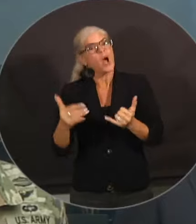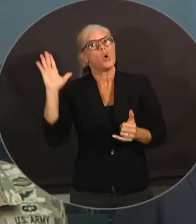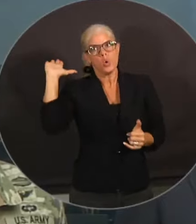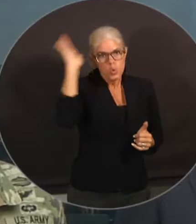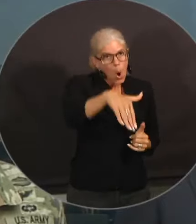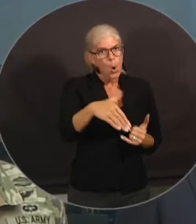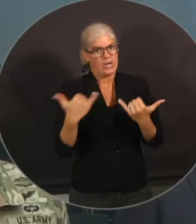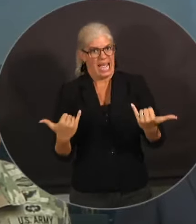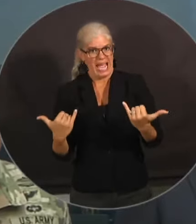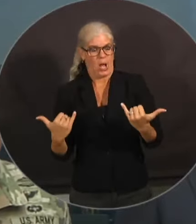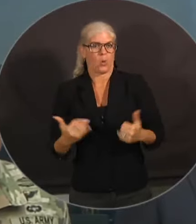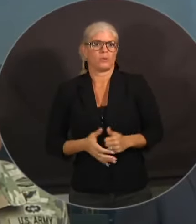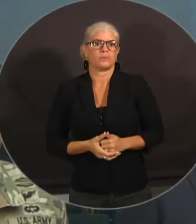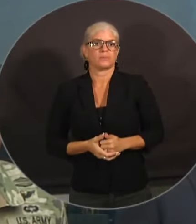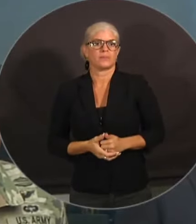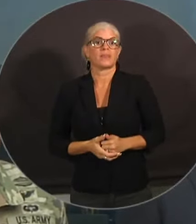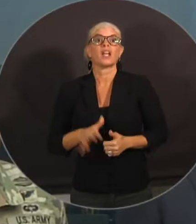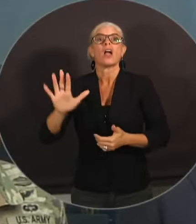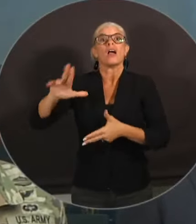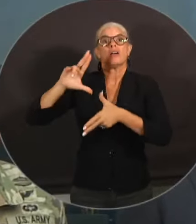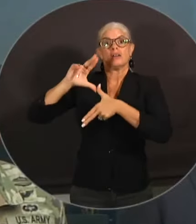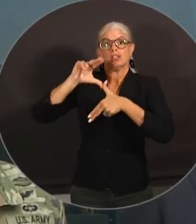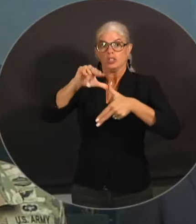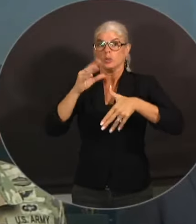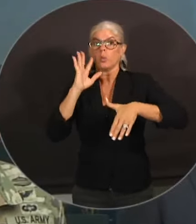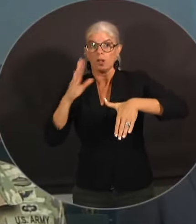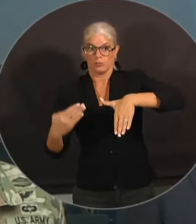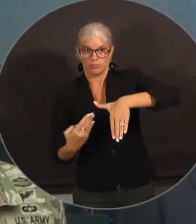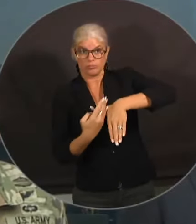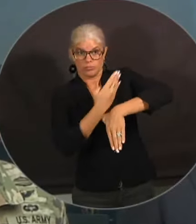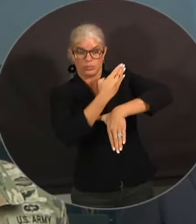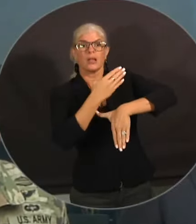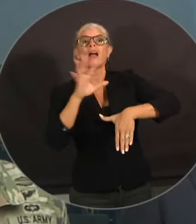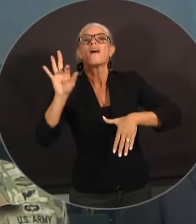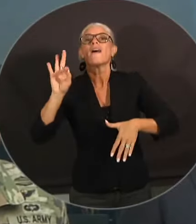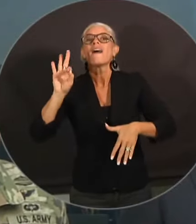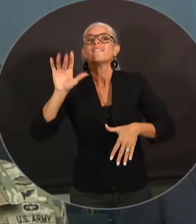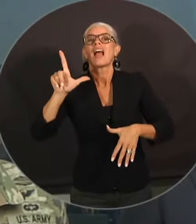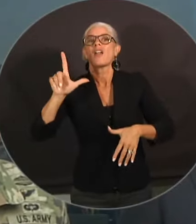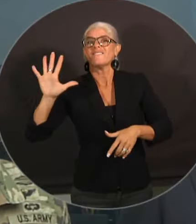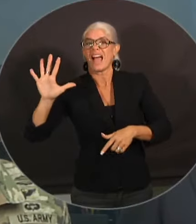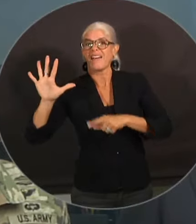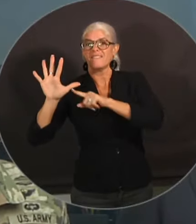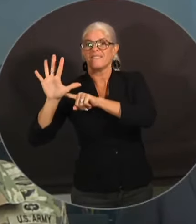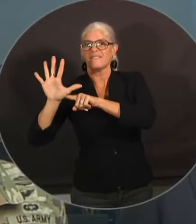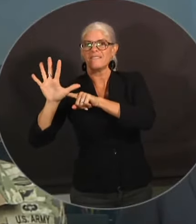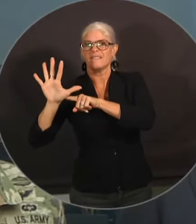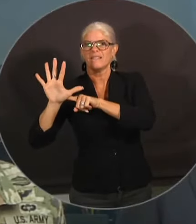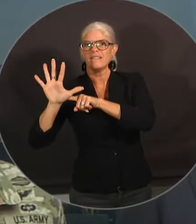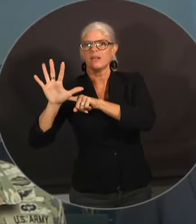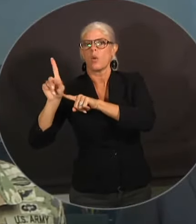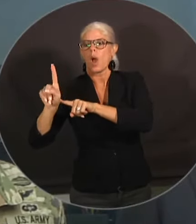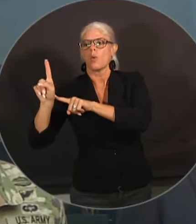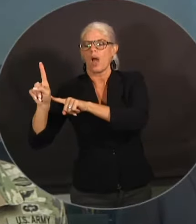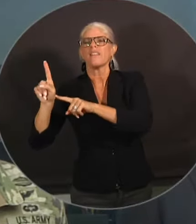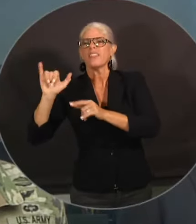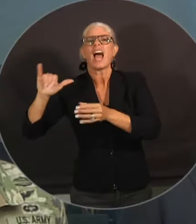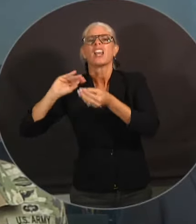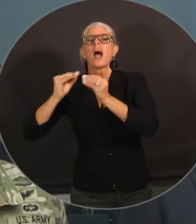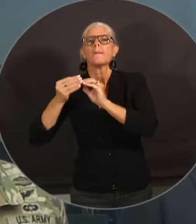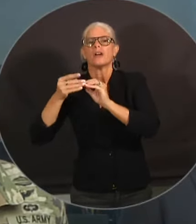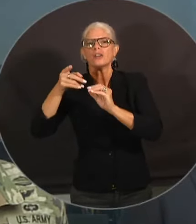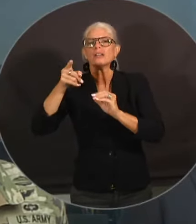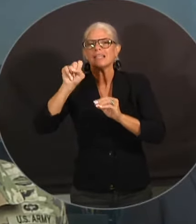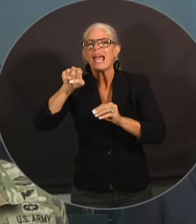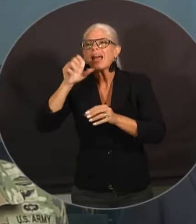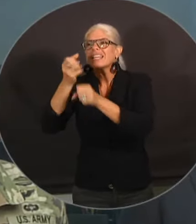storm passes through, FL511.com is the most reliable place to get information on road closures, detours, etc.